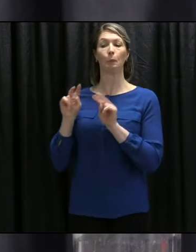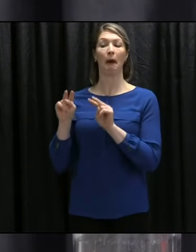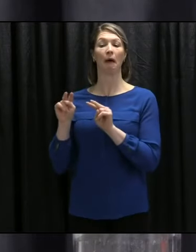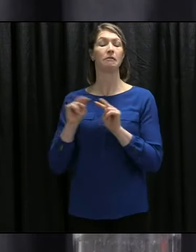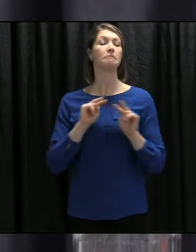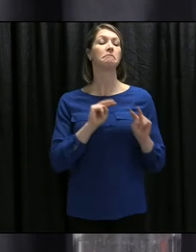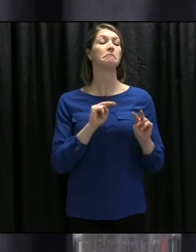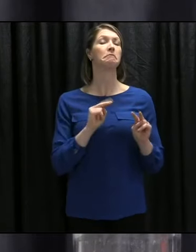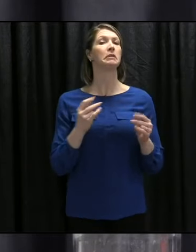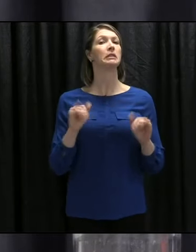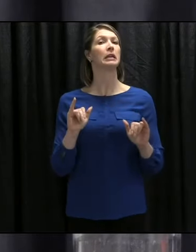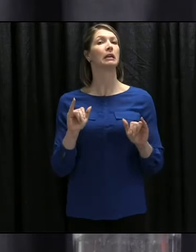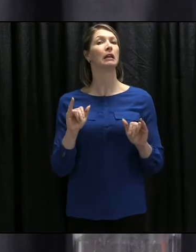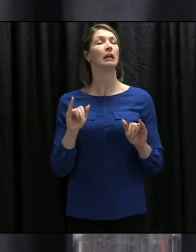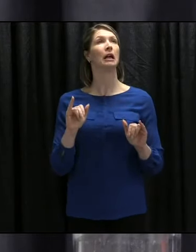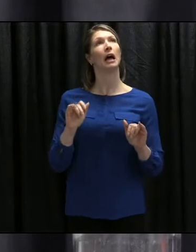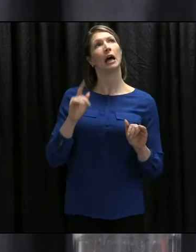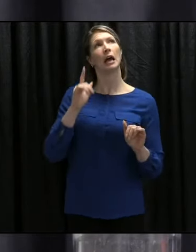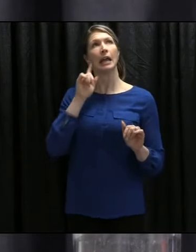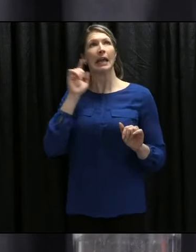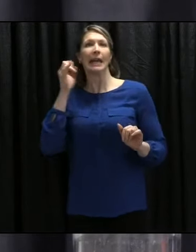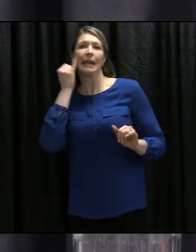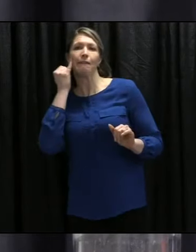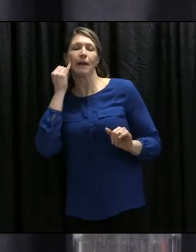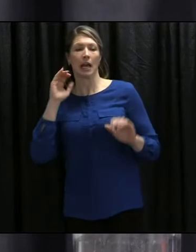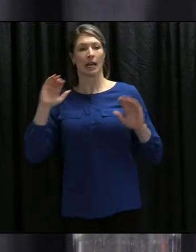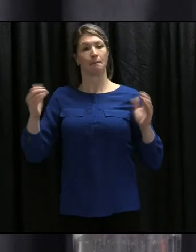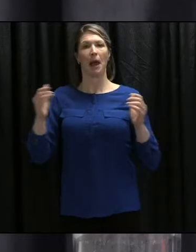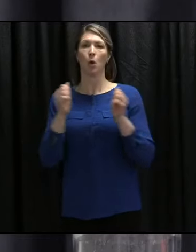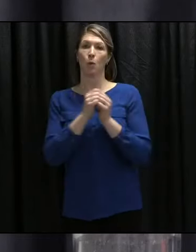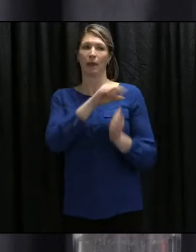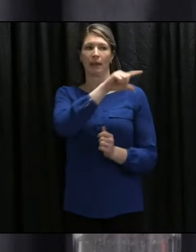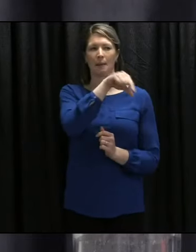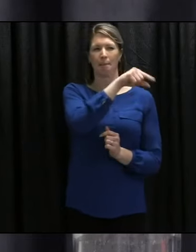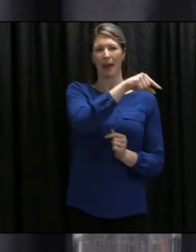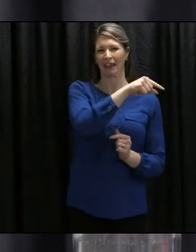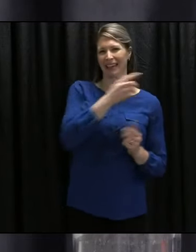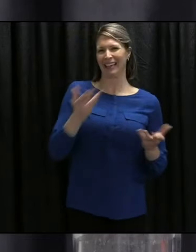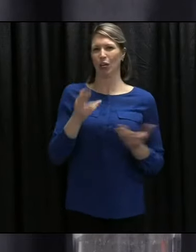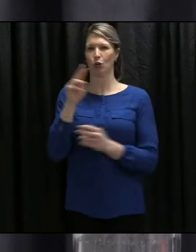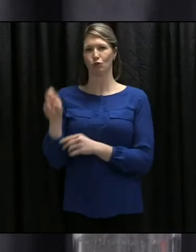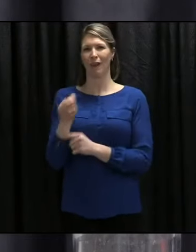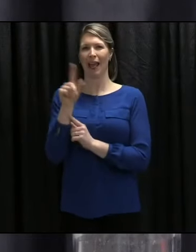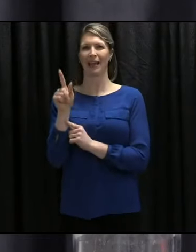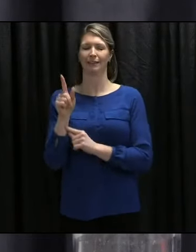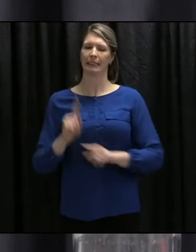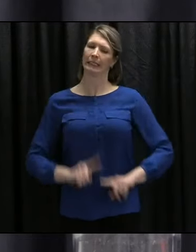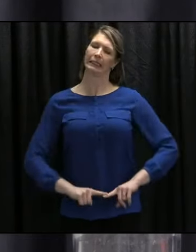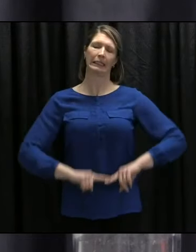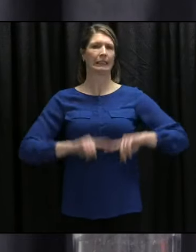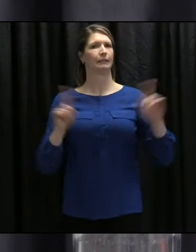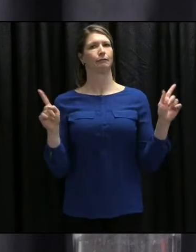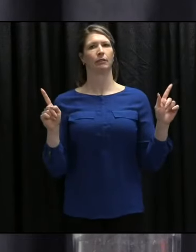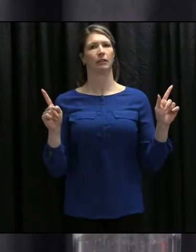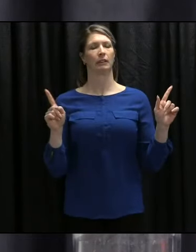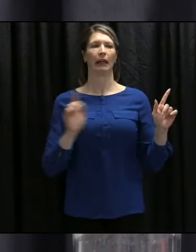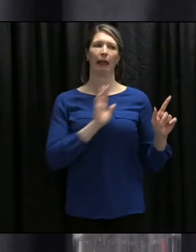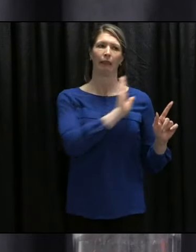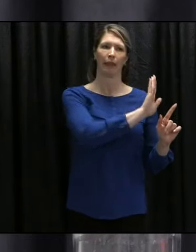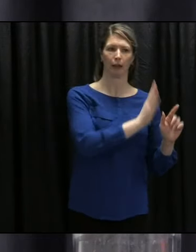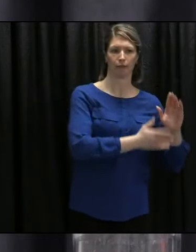be comparing apples and oranges, given the situation in Quebec, the way they run and the way we run.